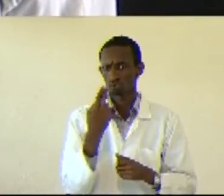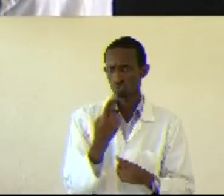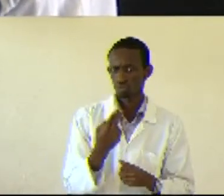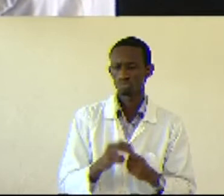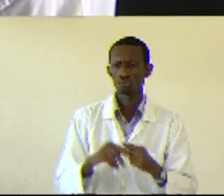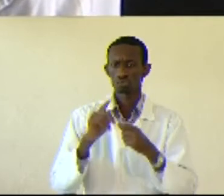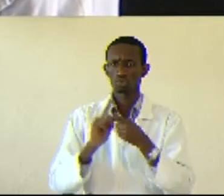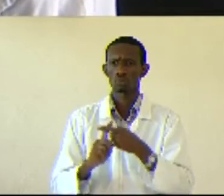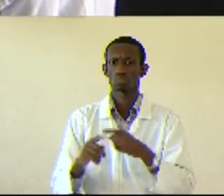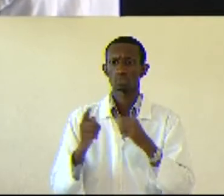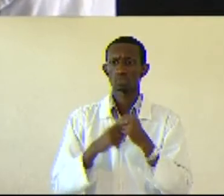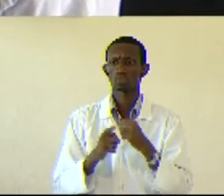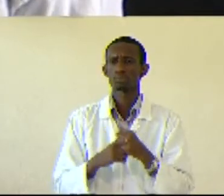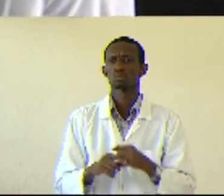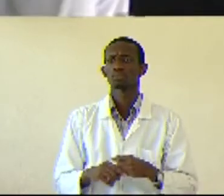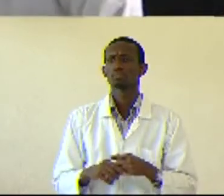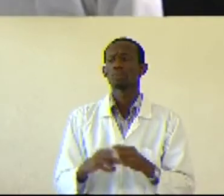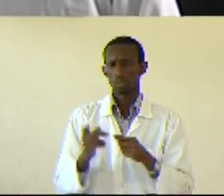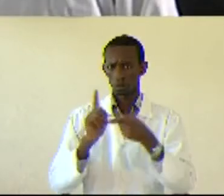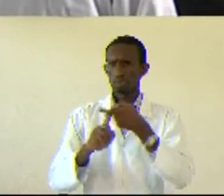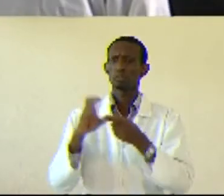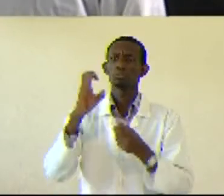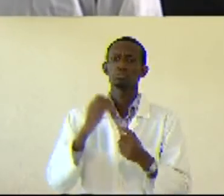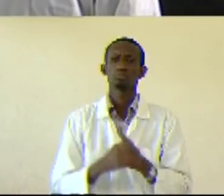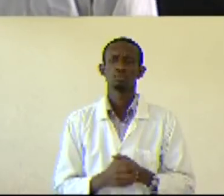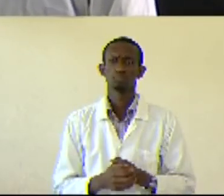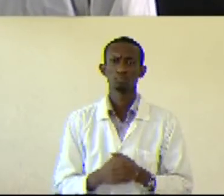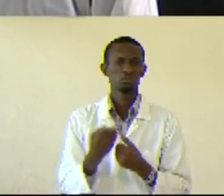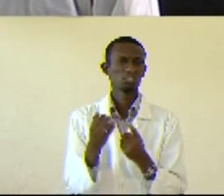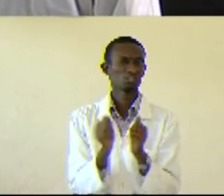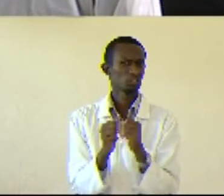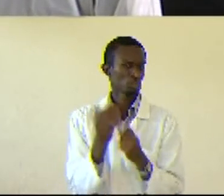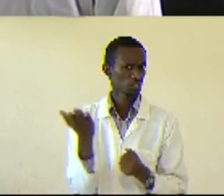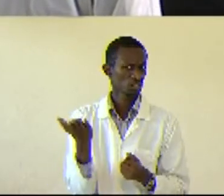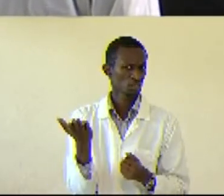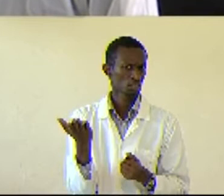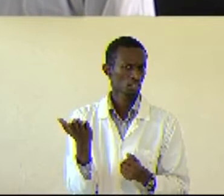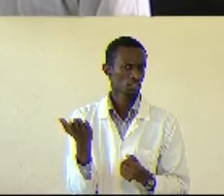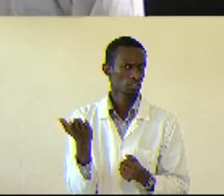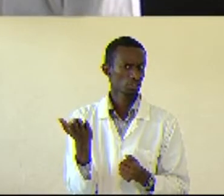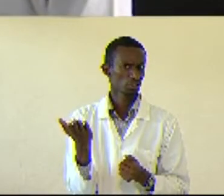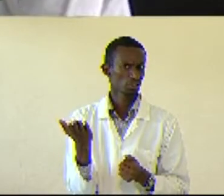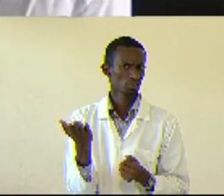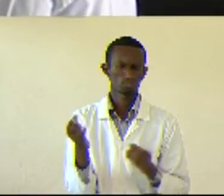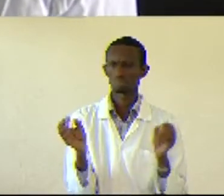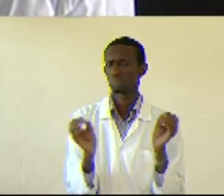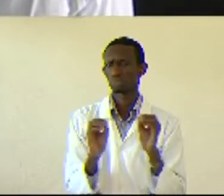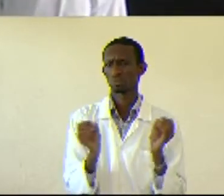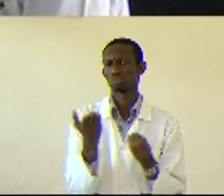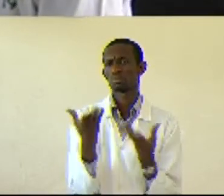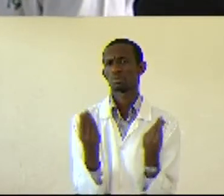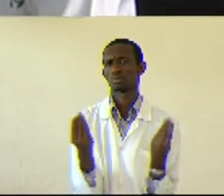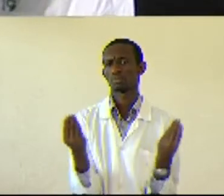is 12, then plus c. Is that difficult? Sure, it is very